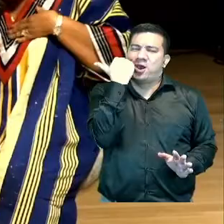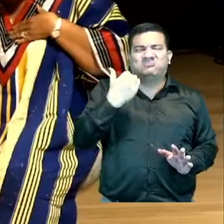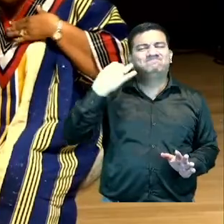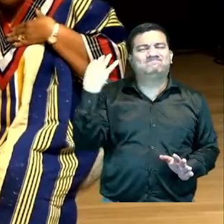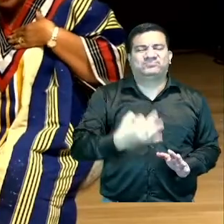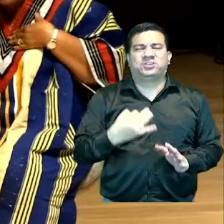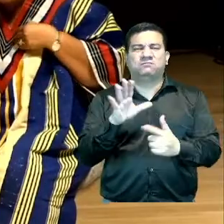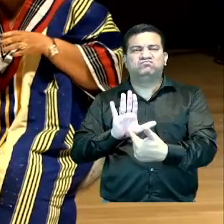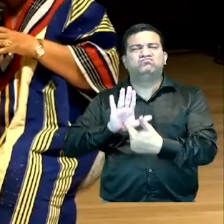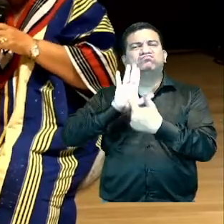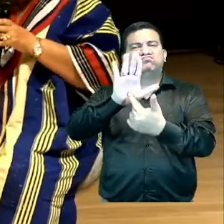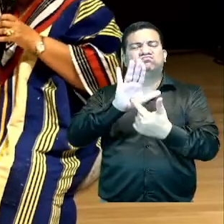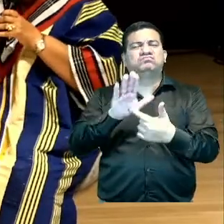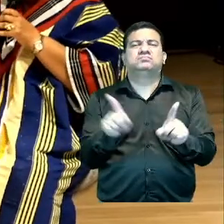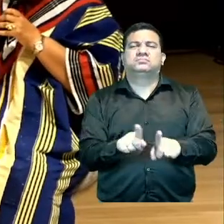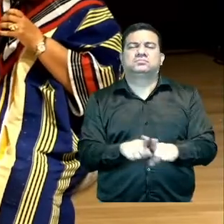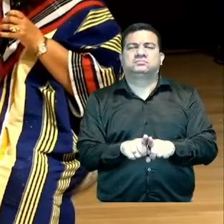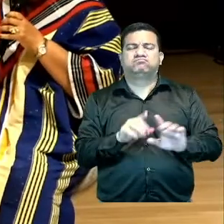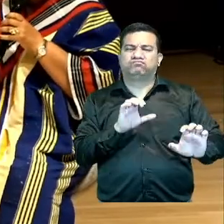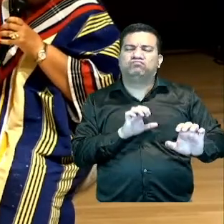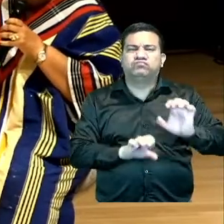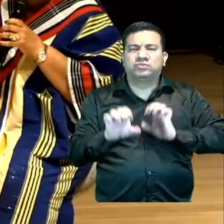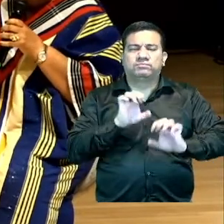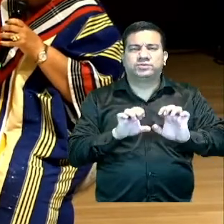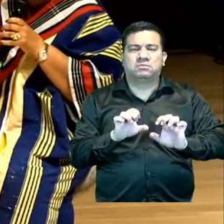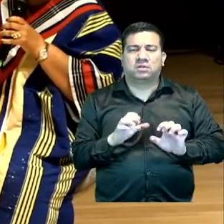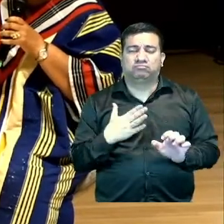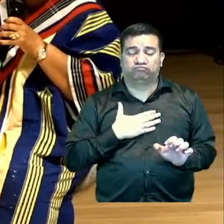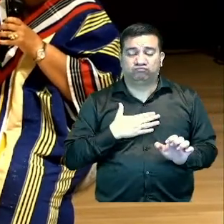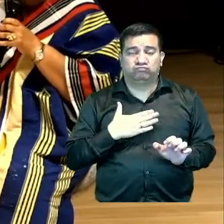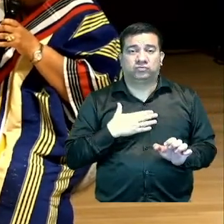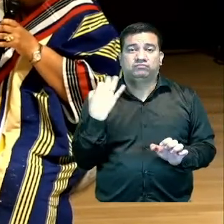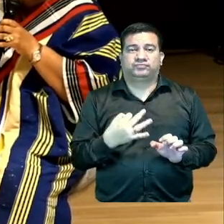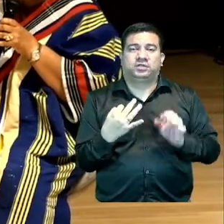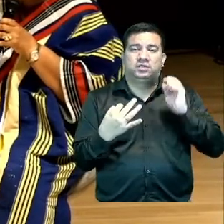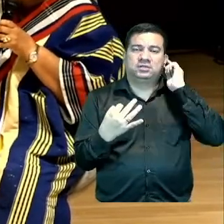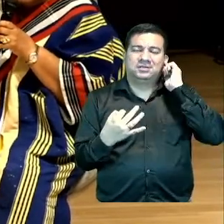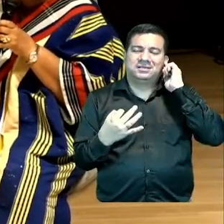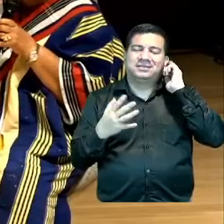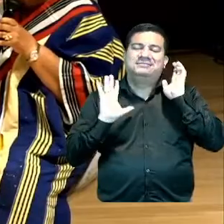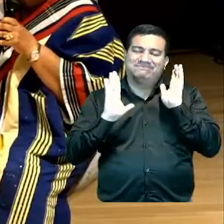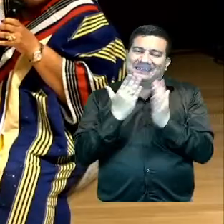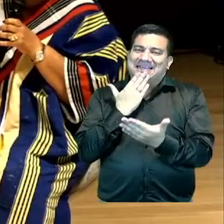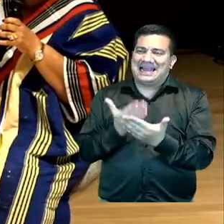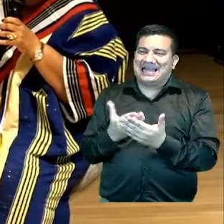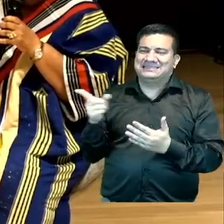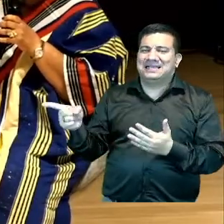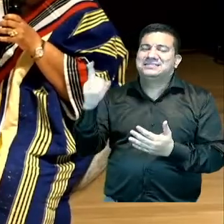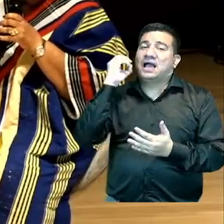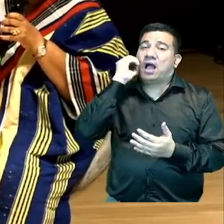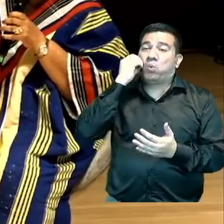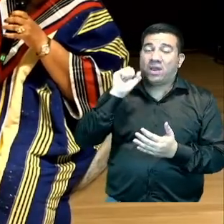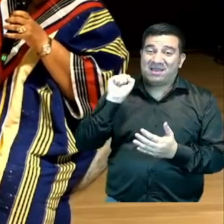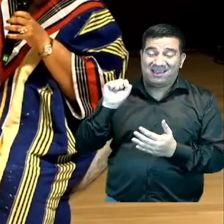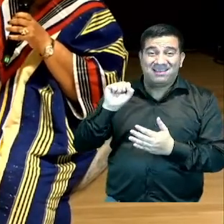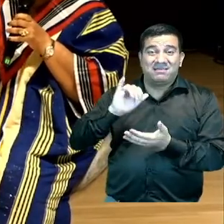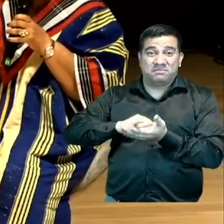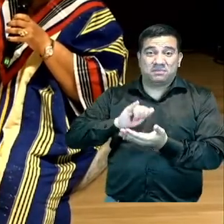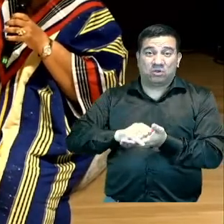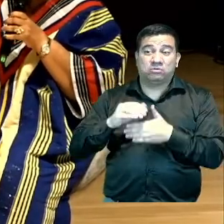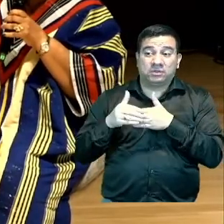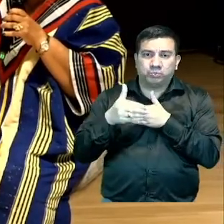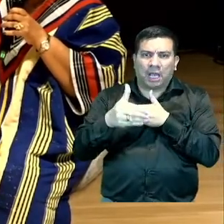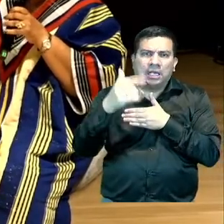my own will, first from my grandmother, who at 120 years old died, but who trained me, to my